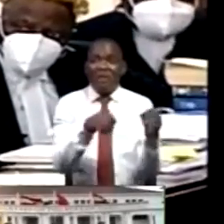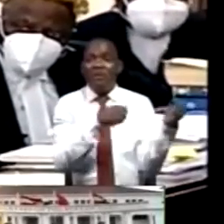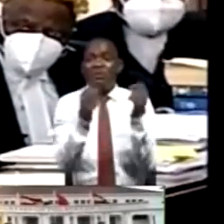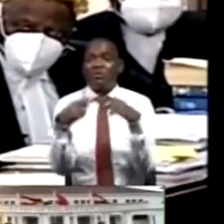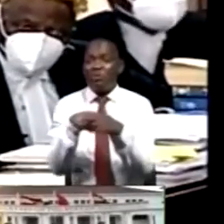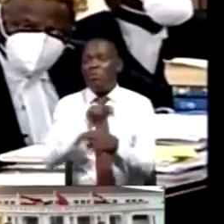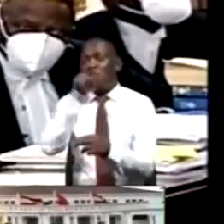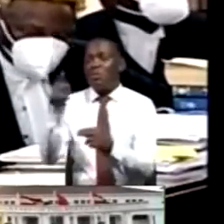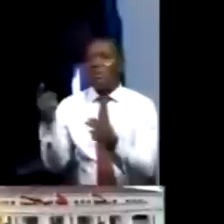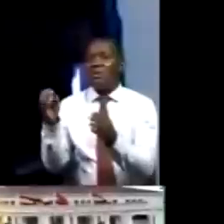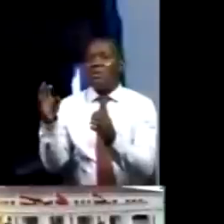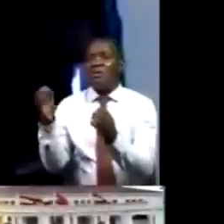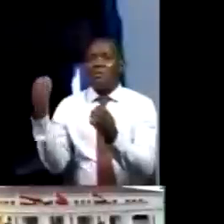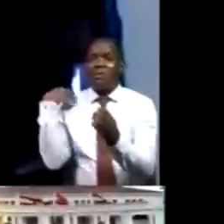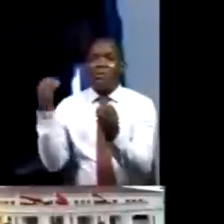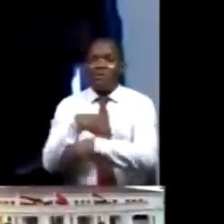your own volition?